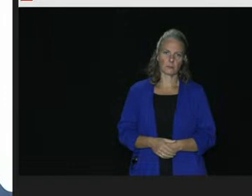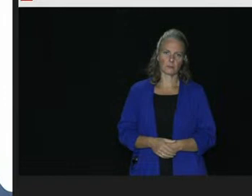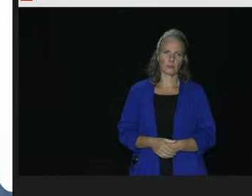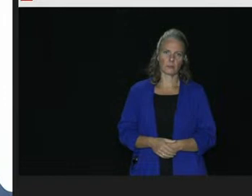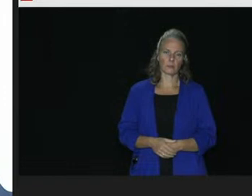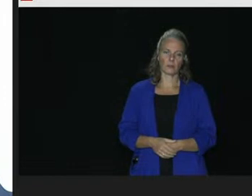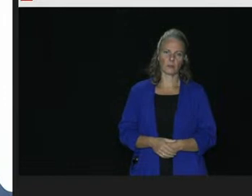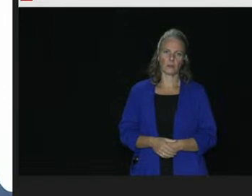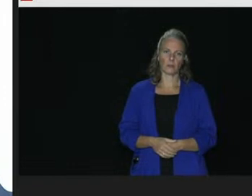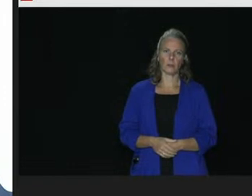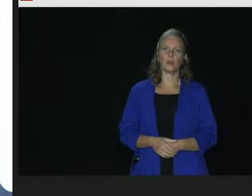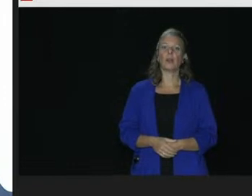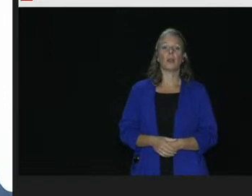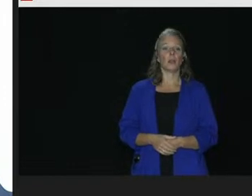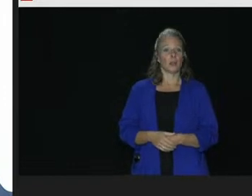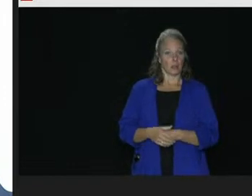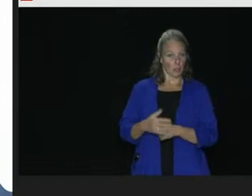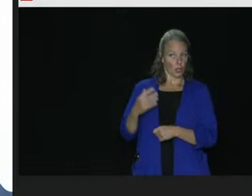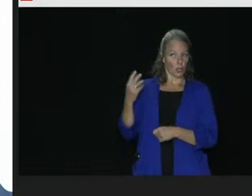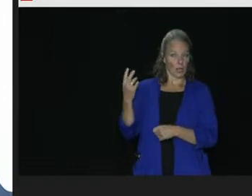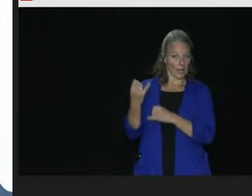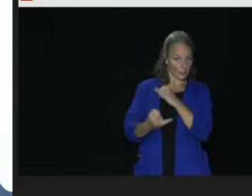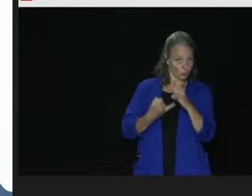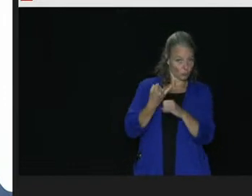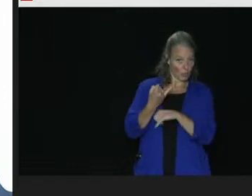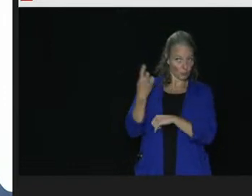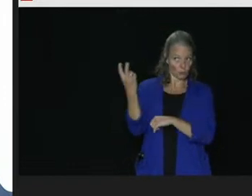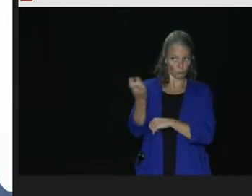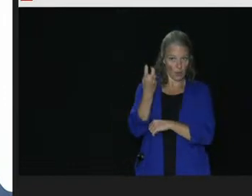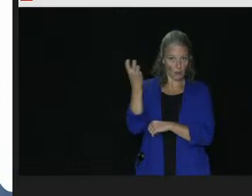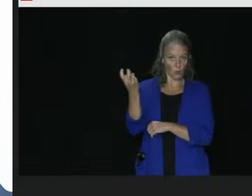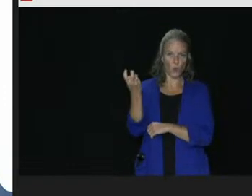Travel between countries is an important issue.